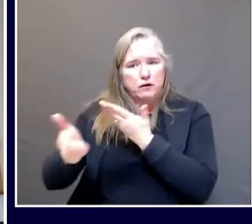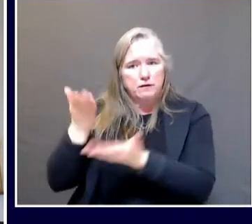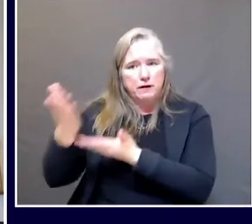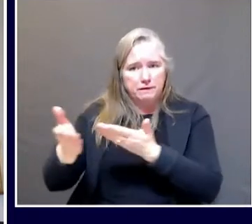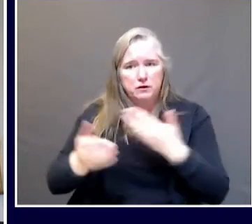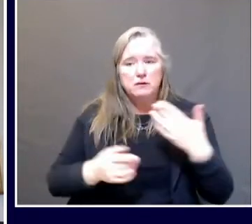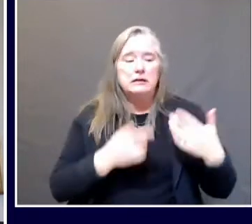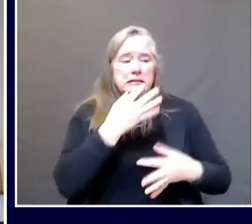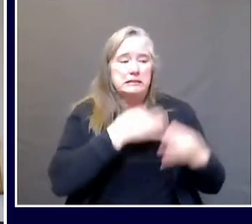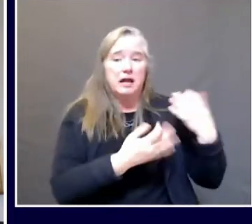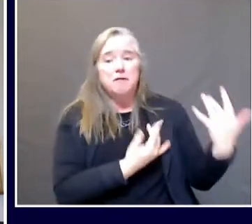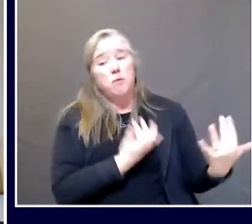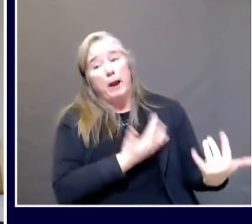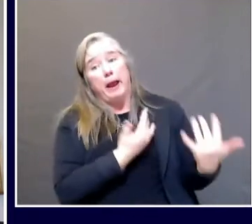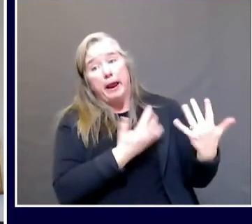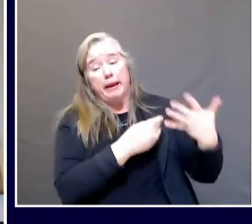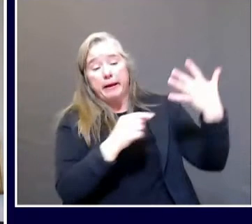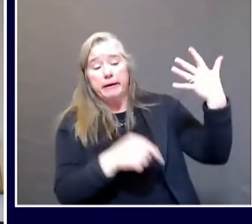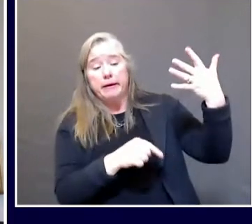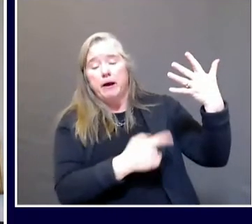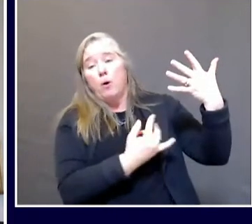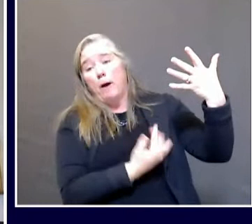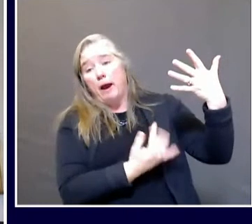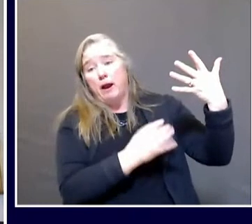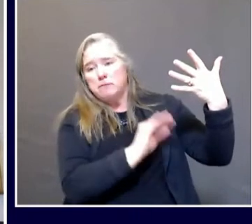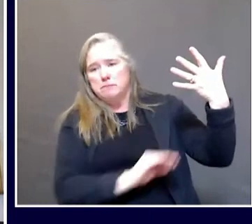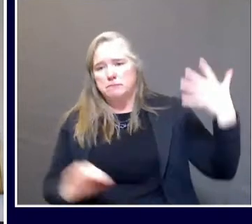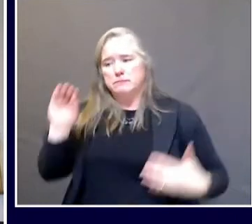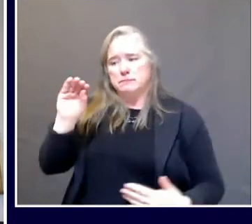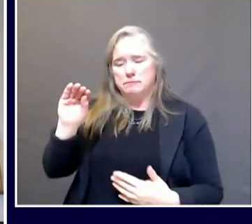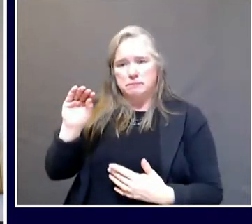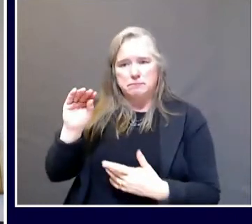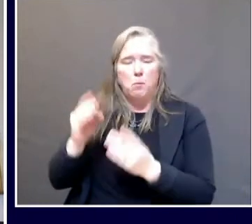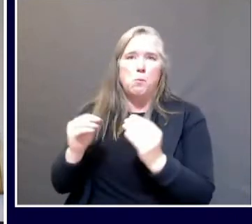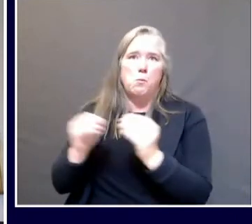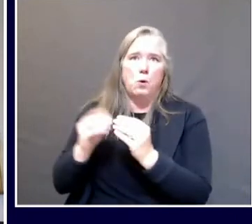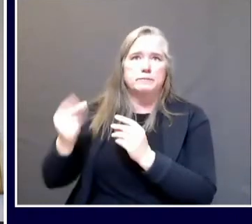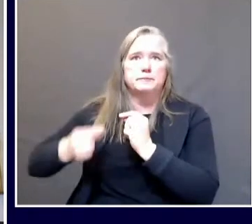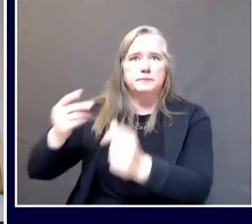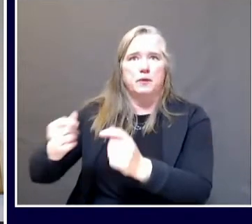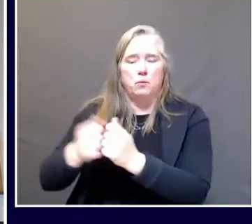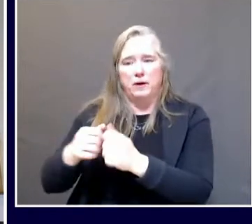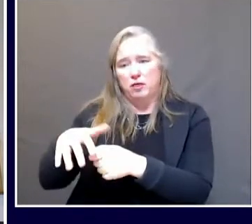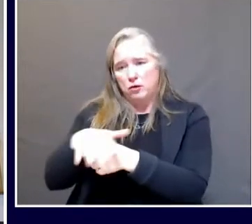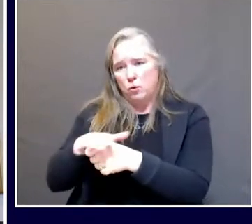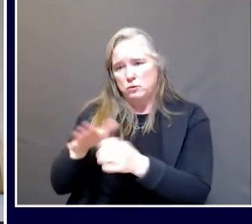most vulnerable residents and those staff who are taking care of them in long-term care facilities.